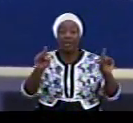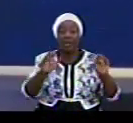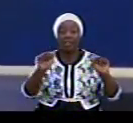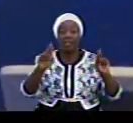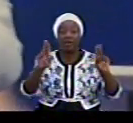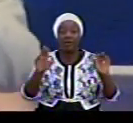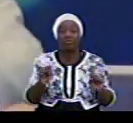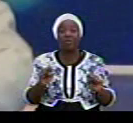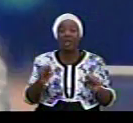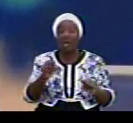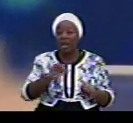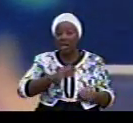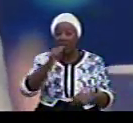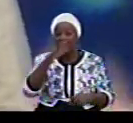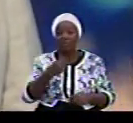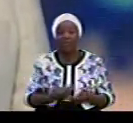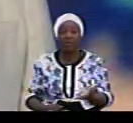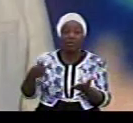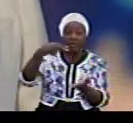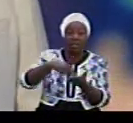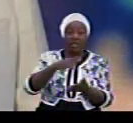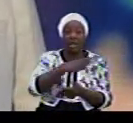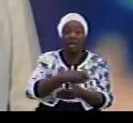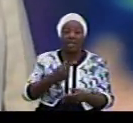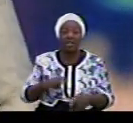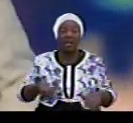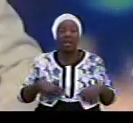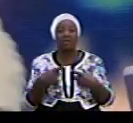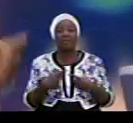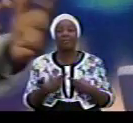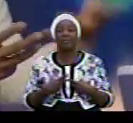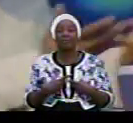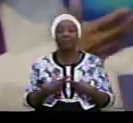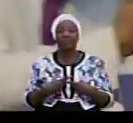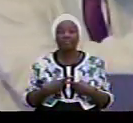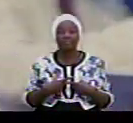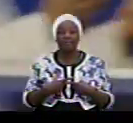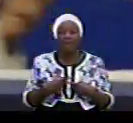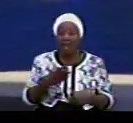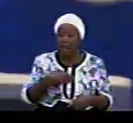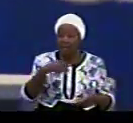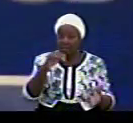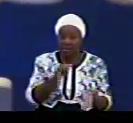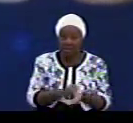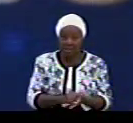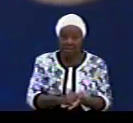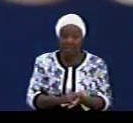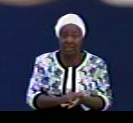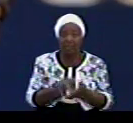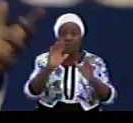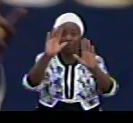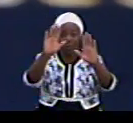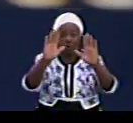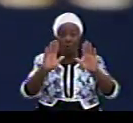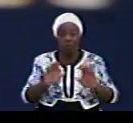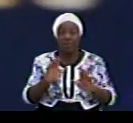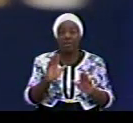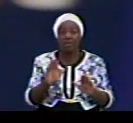the resurrection and the life. And that wonder